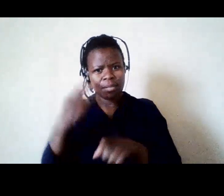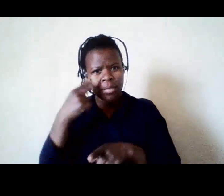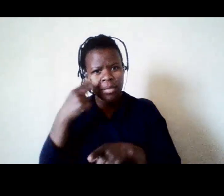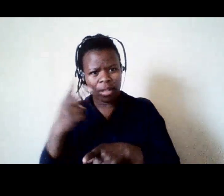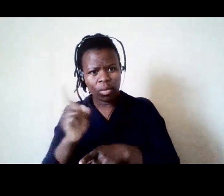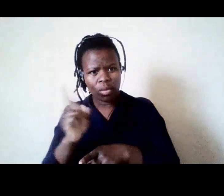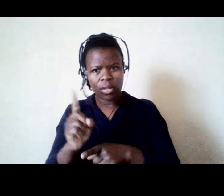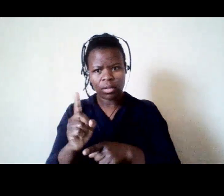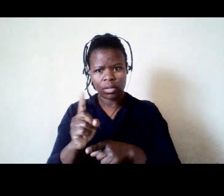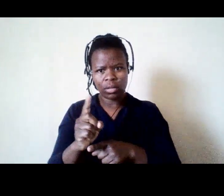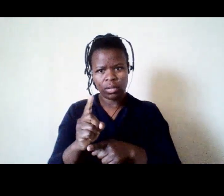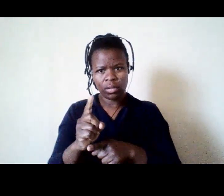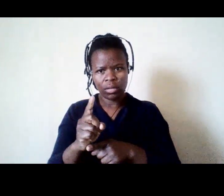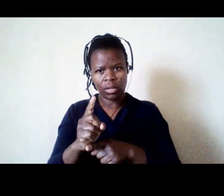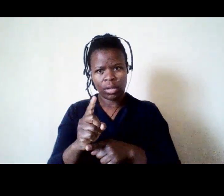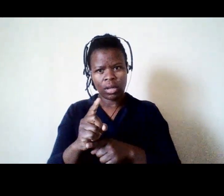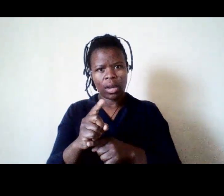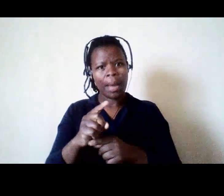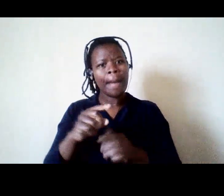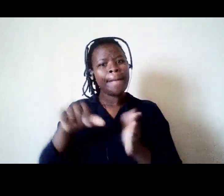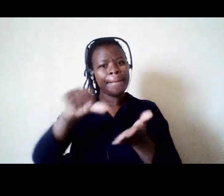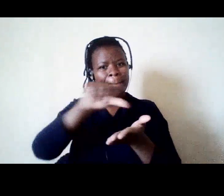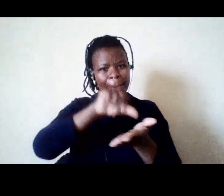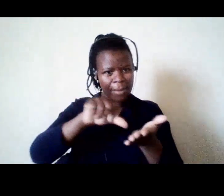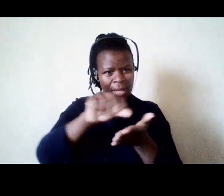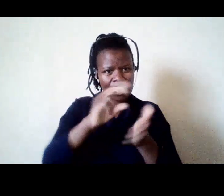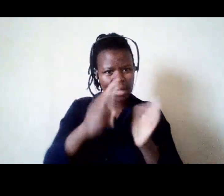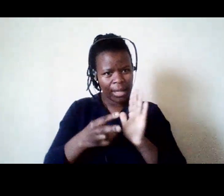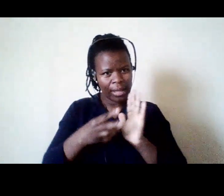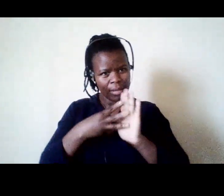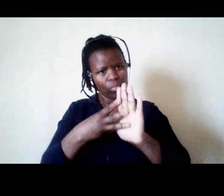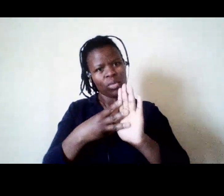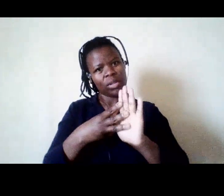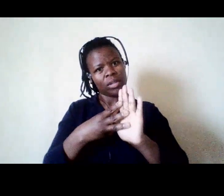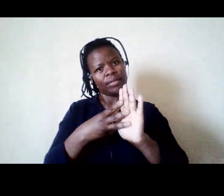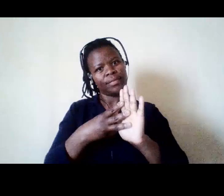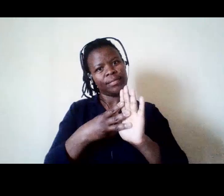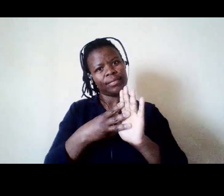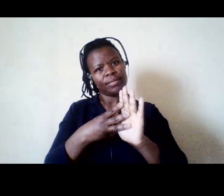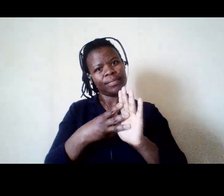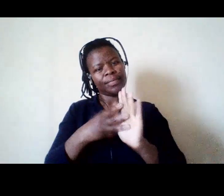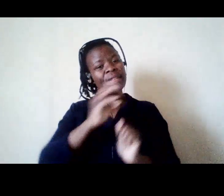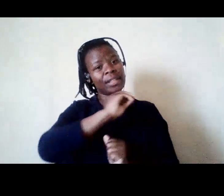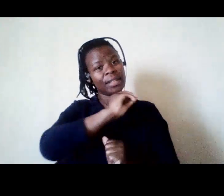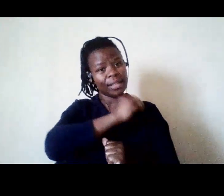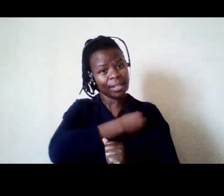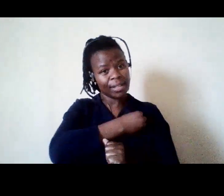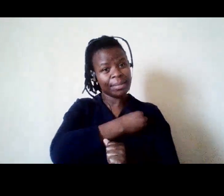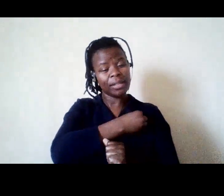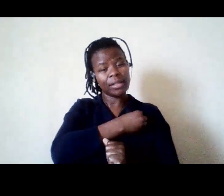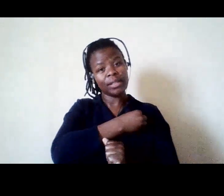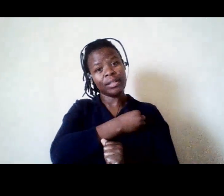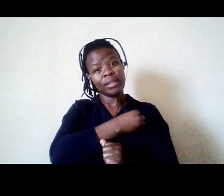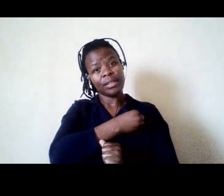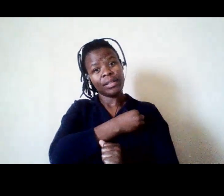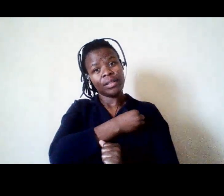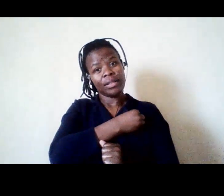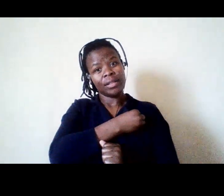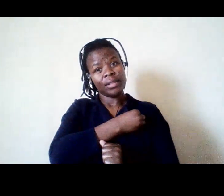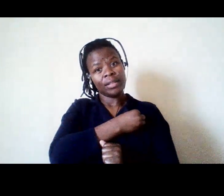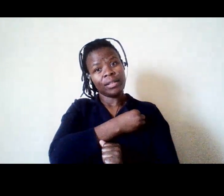level, or are they progressed to disability as diversity? And I told you guys, there's a